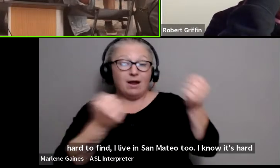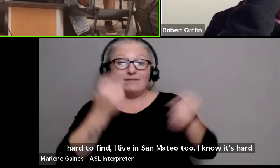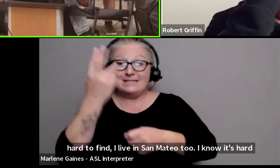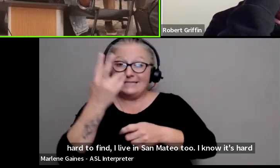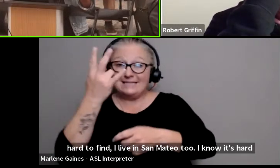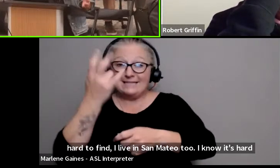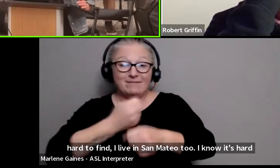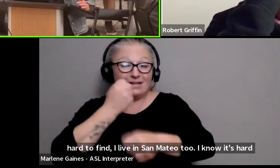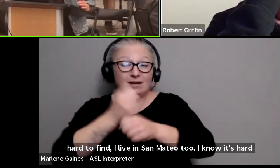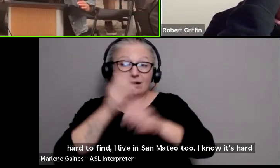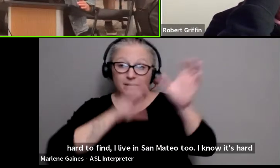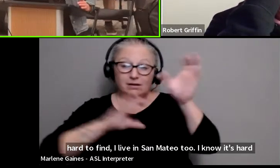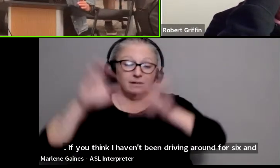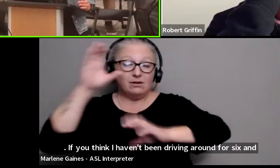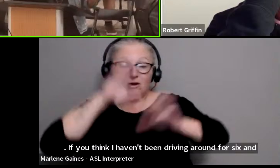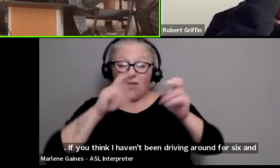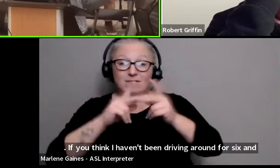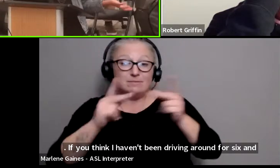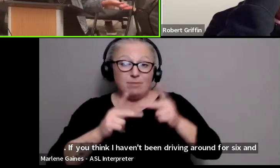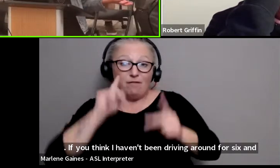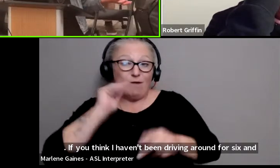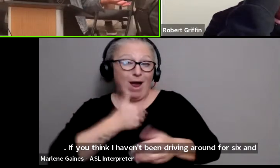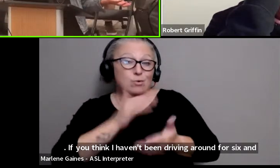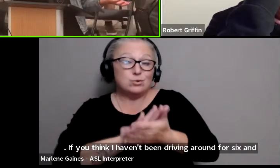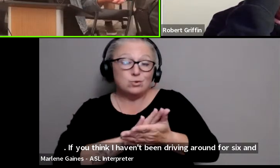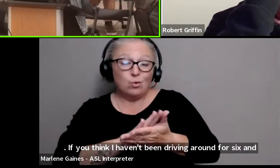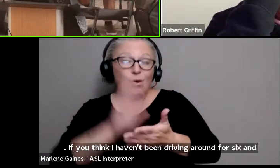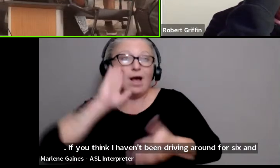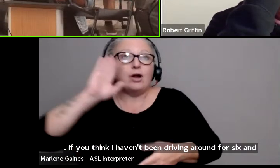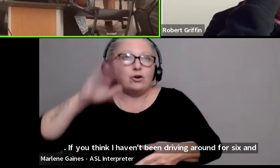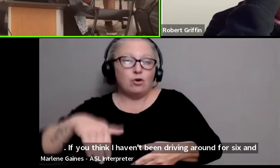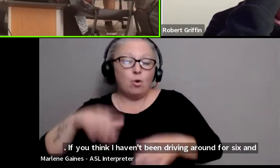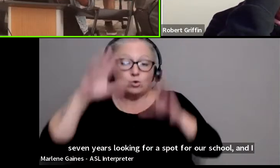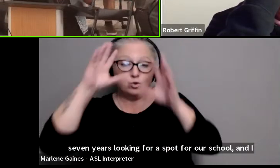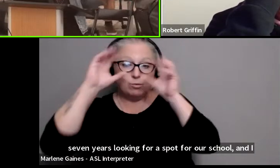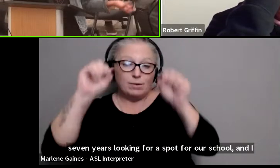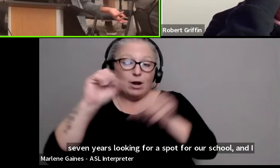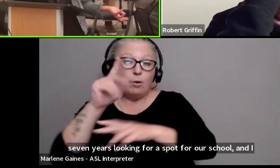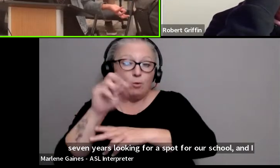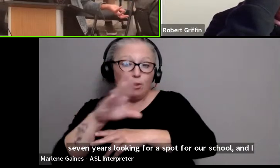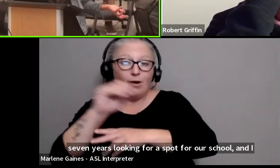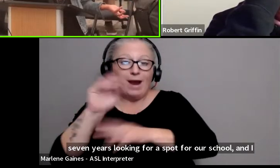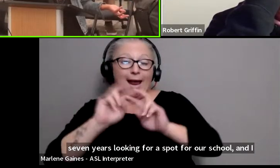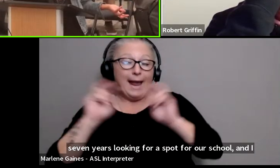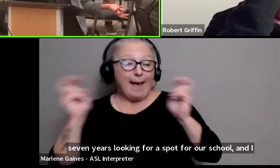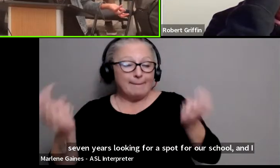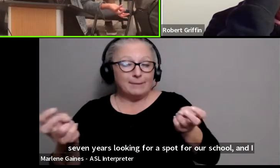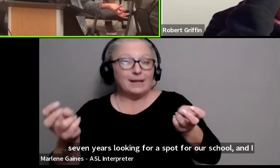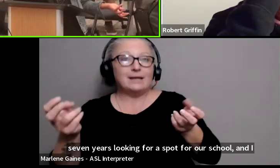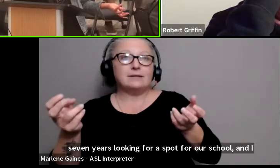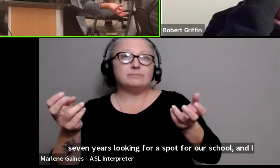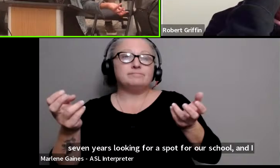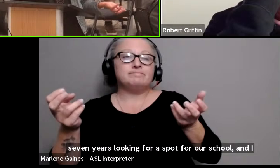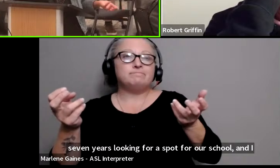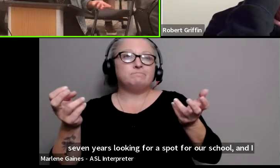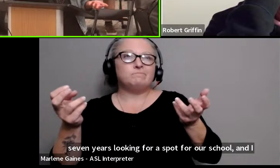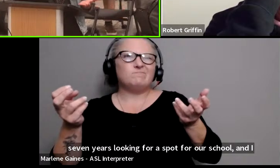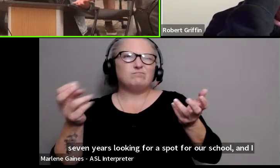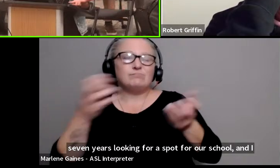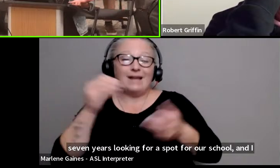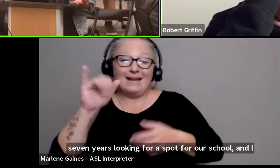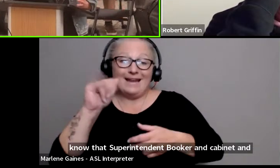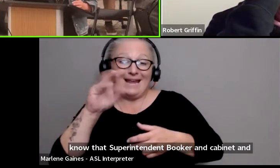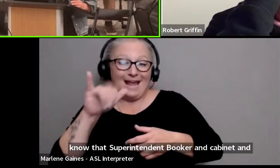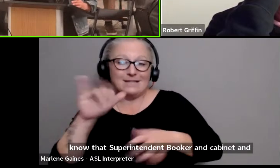years looking for a spot for our school, and I know that Superintendent Booker and Cabinet and Yancey have done